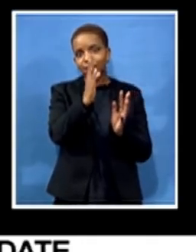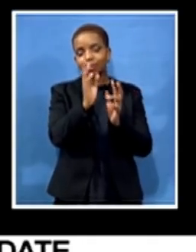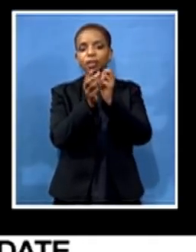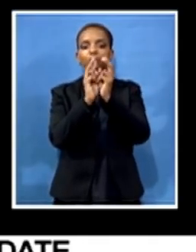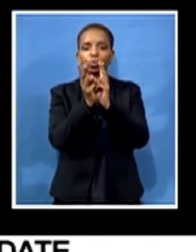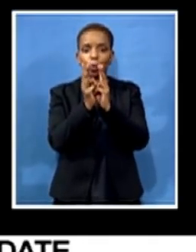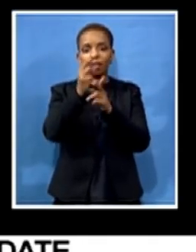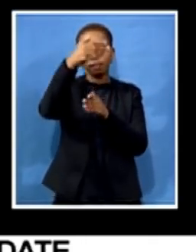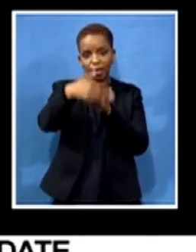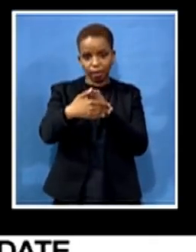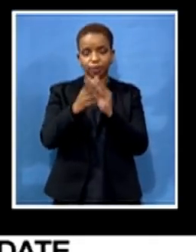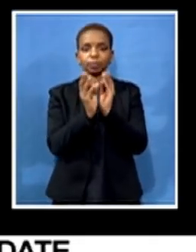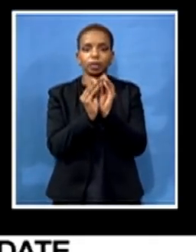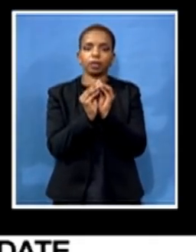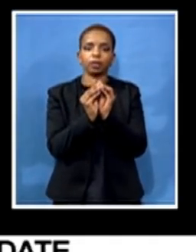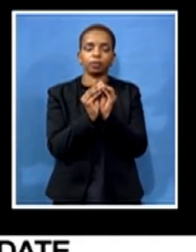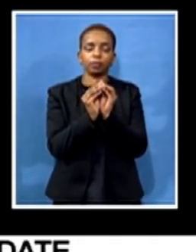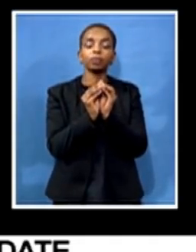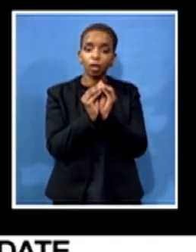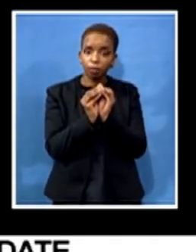That's the first point.